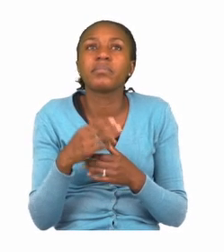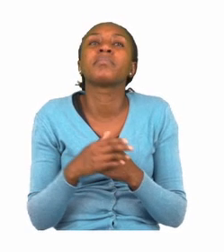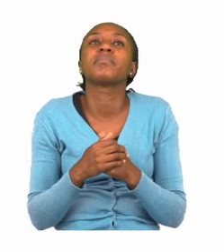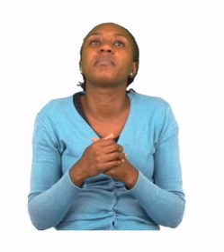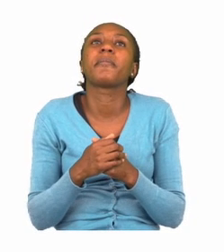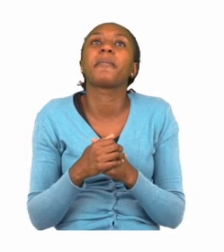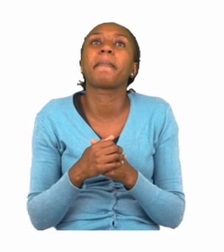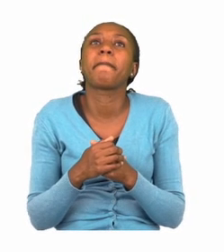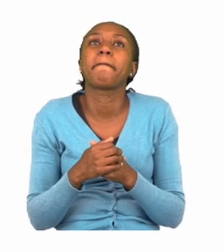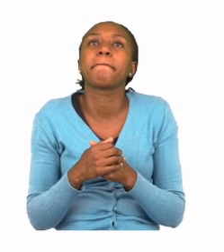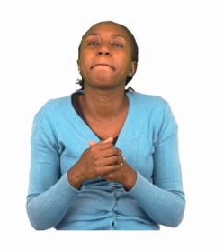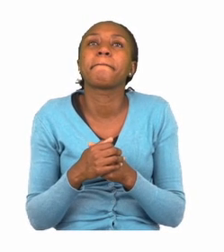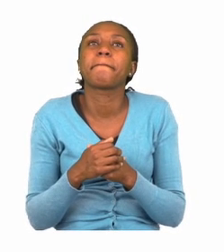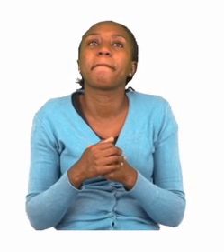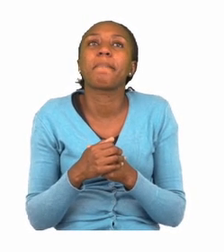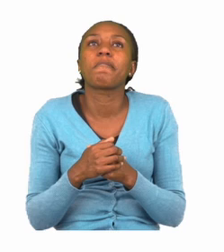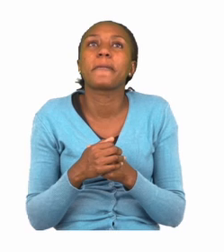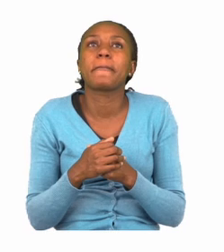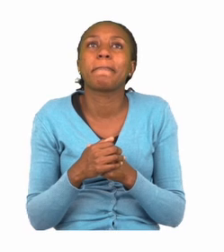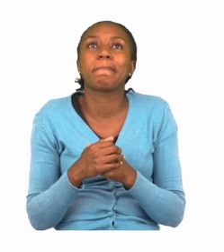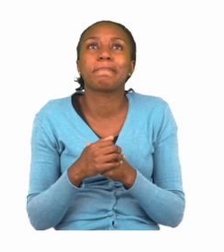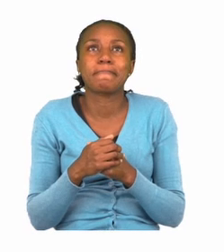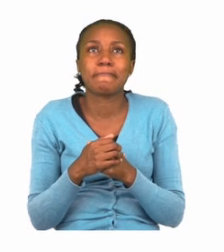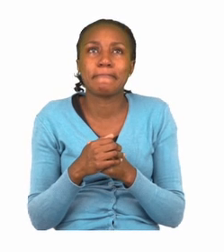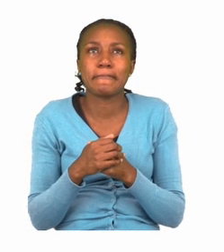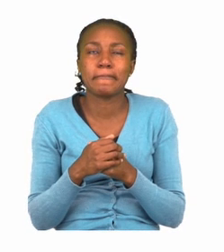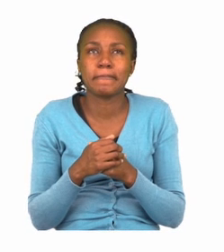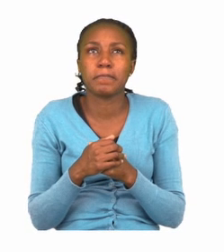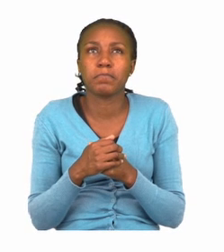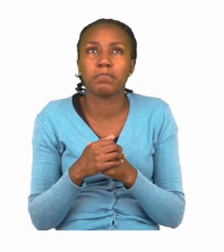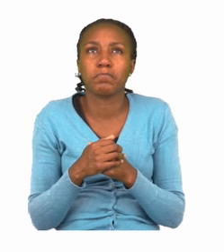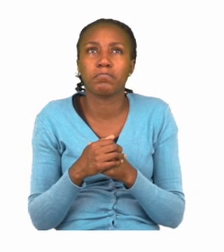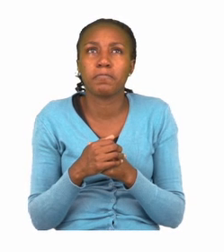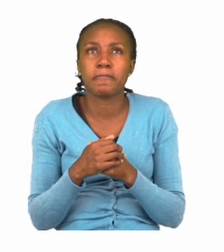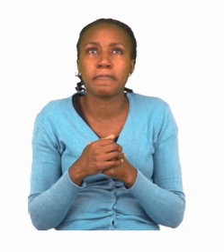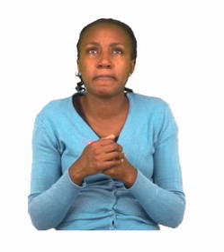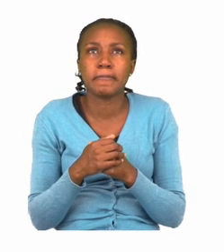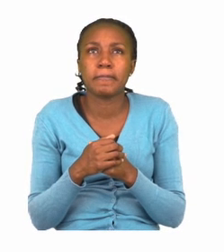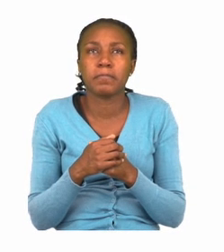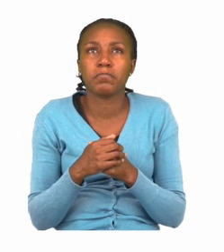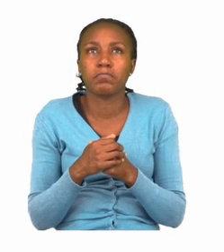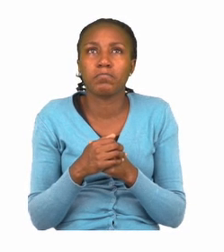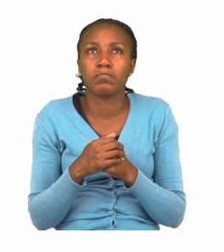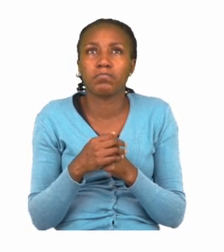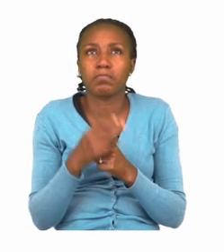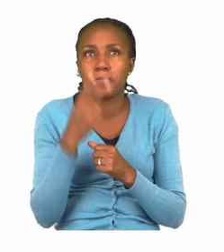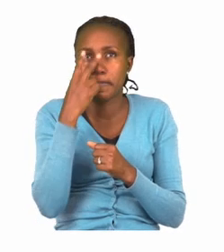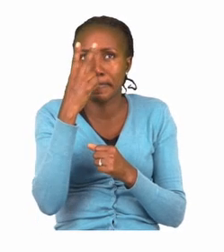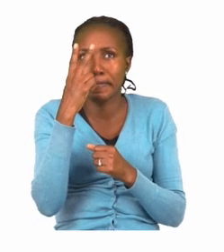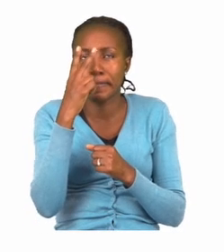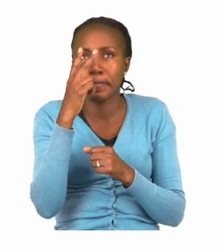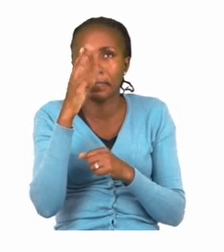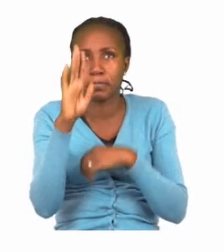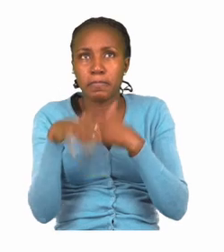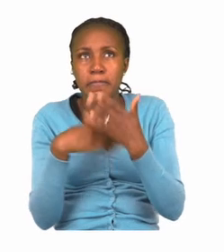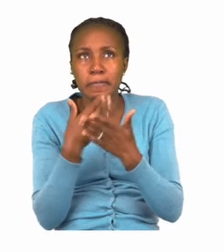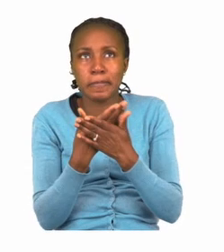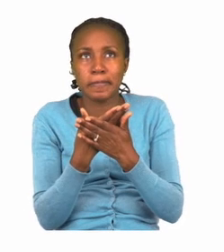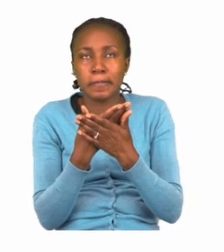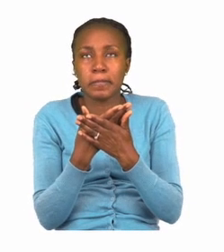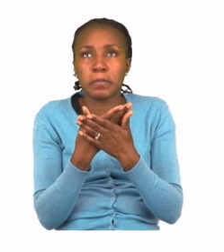scale. Now on top of the page in the corner, you will see a picture of the balance